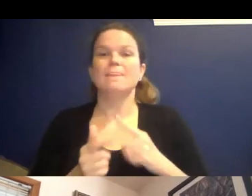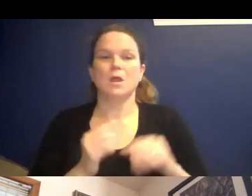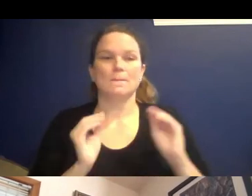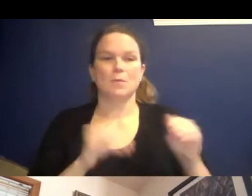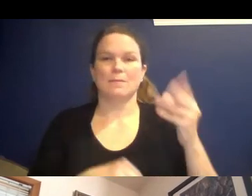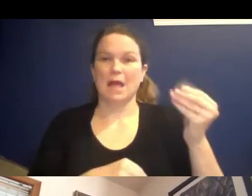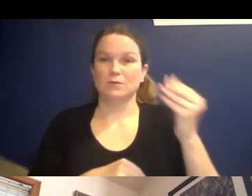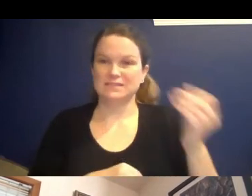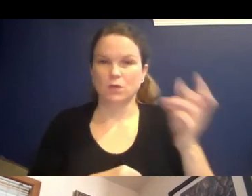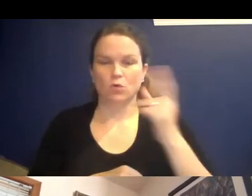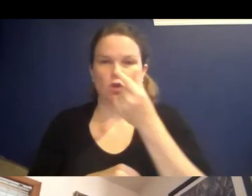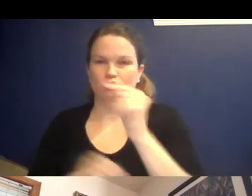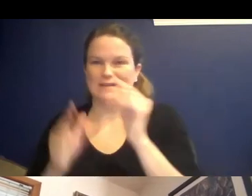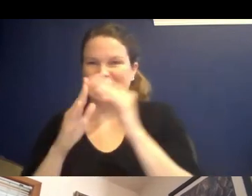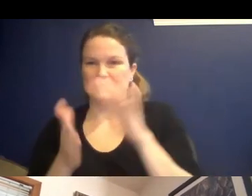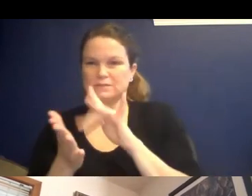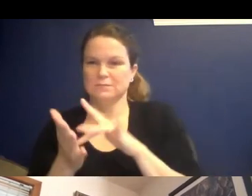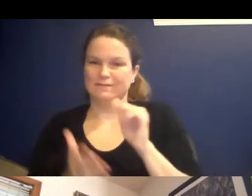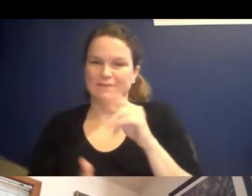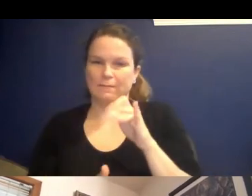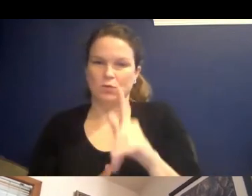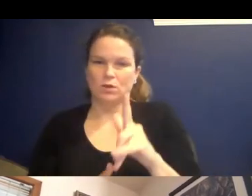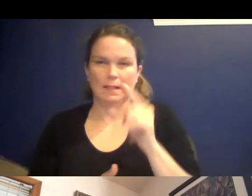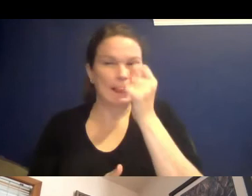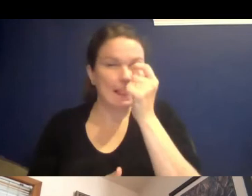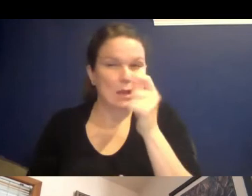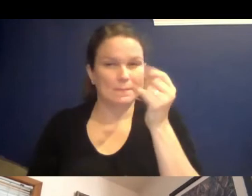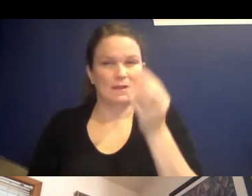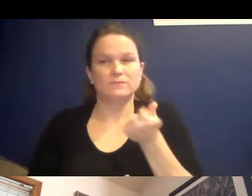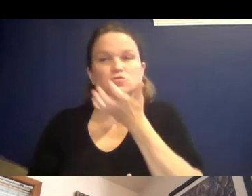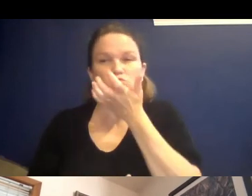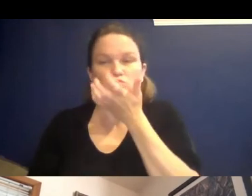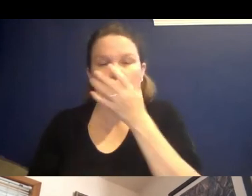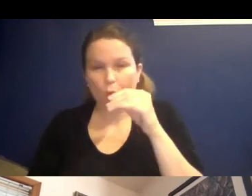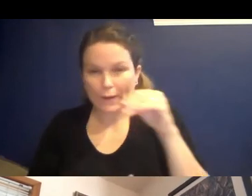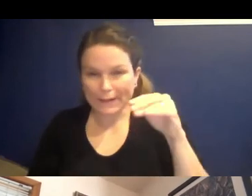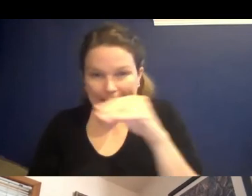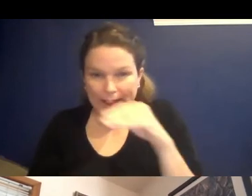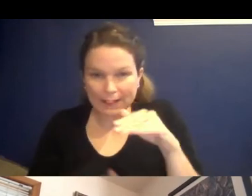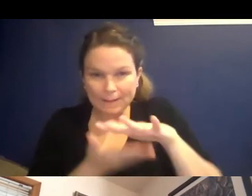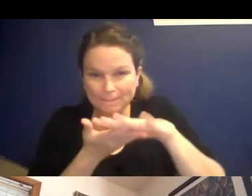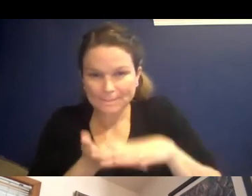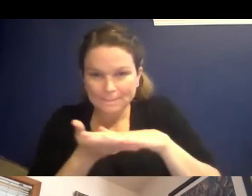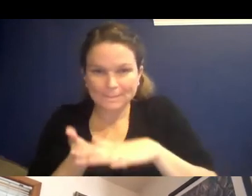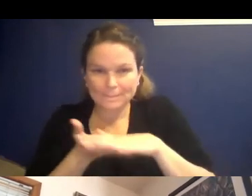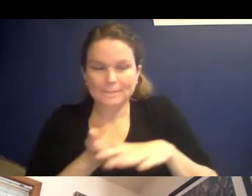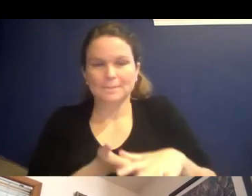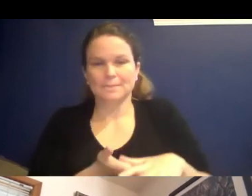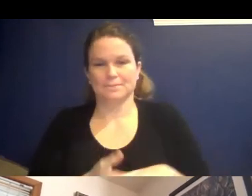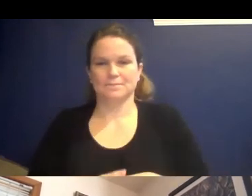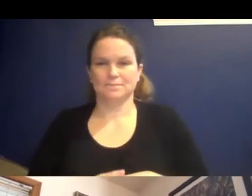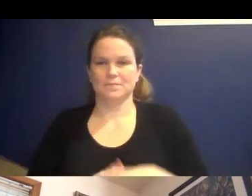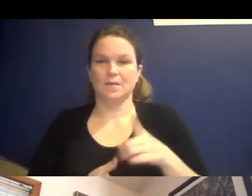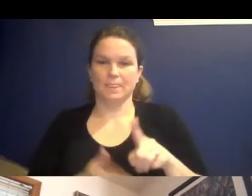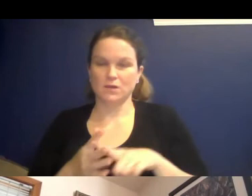a greenhouse in mid-April. Cover with just a tiny bit of soil and press the seeds into the ground. They'll